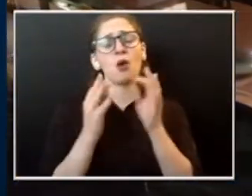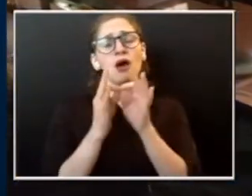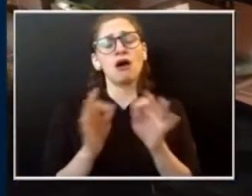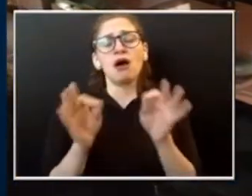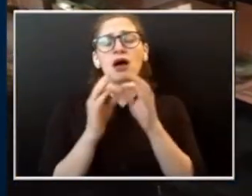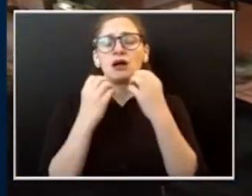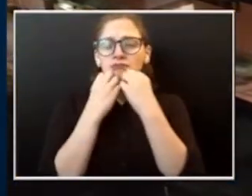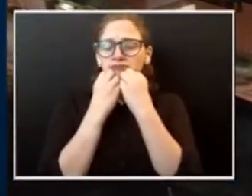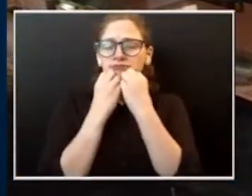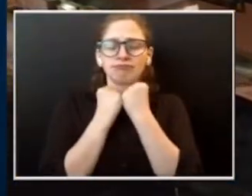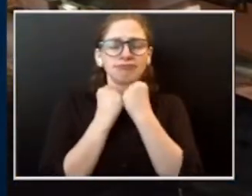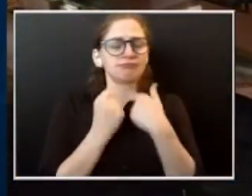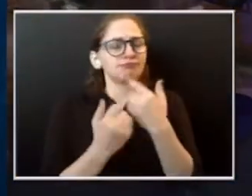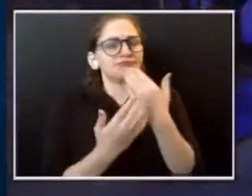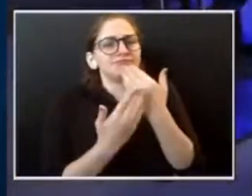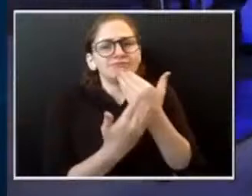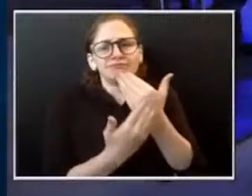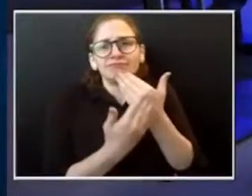much for doing this for me.